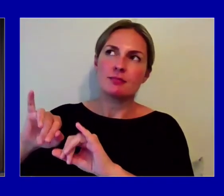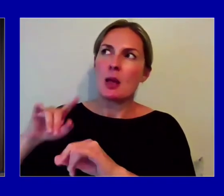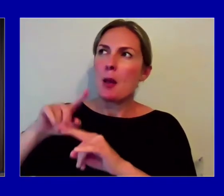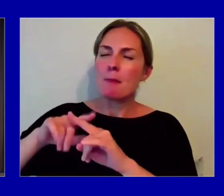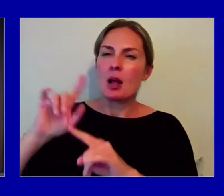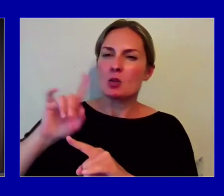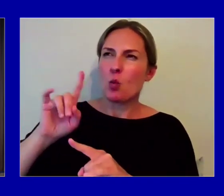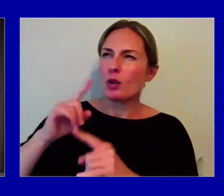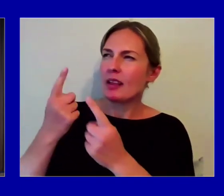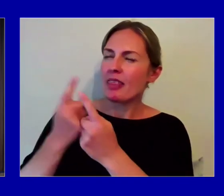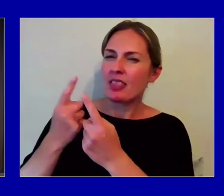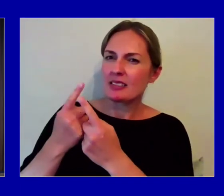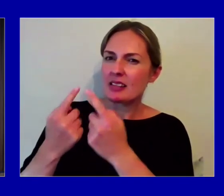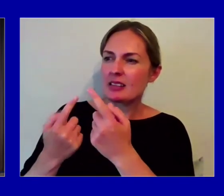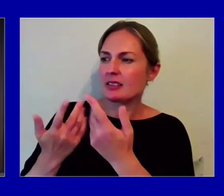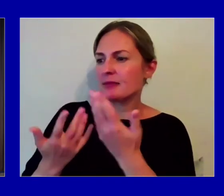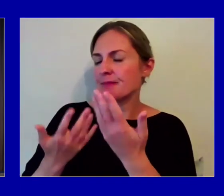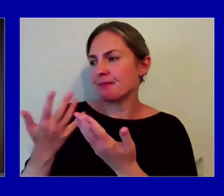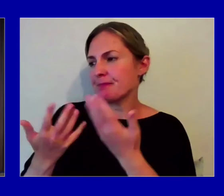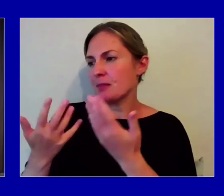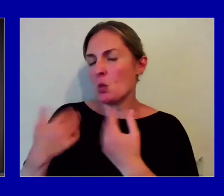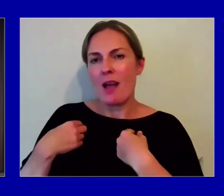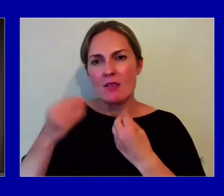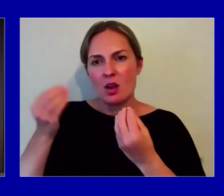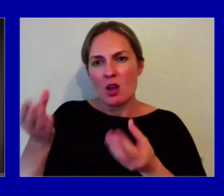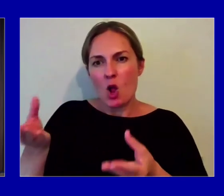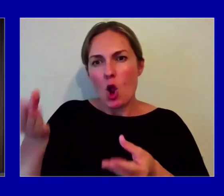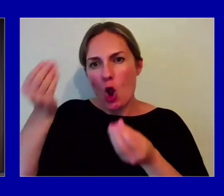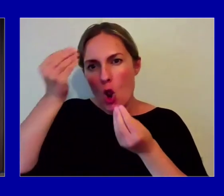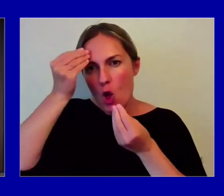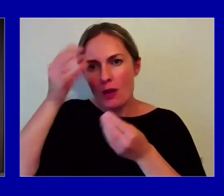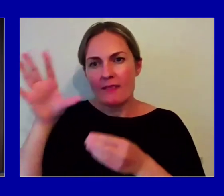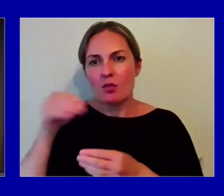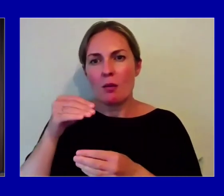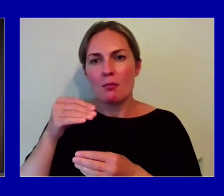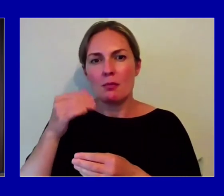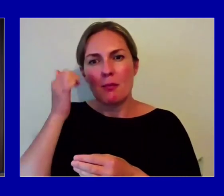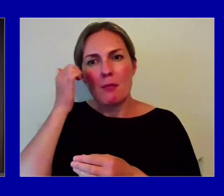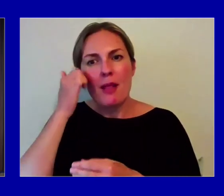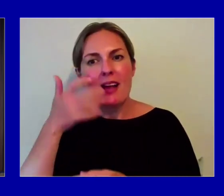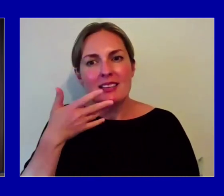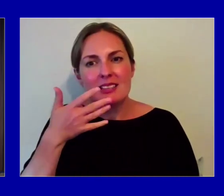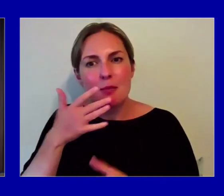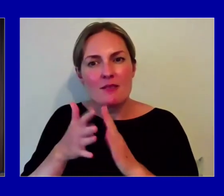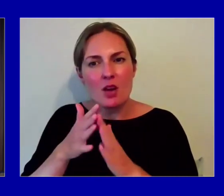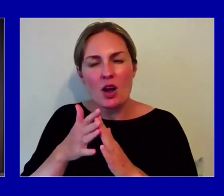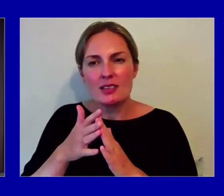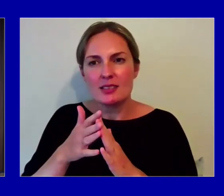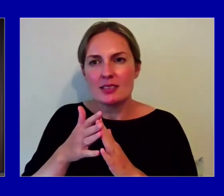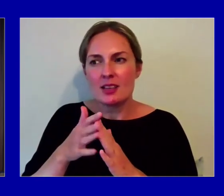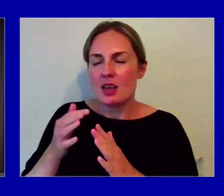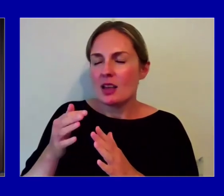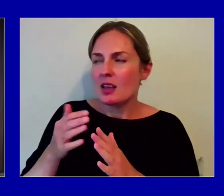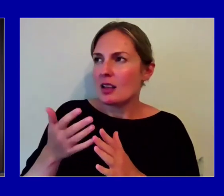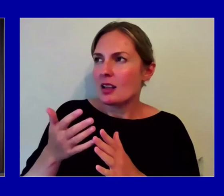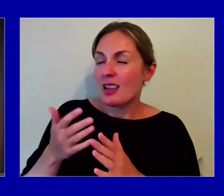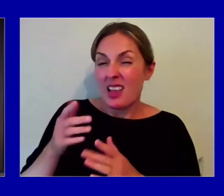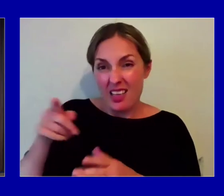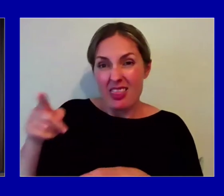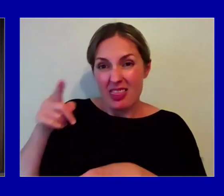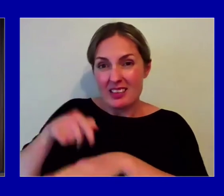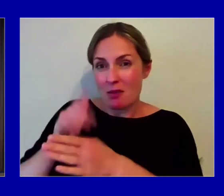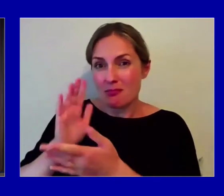And I think the early warning systems for life is that we had no, we didn't know. We had no idea until the paddock